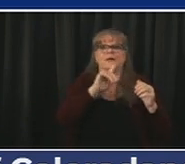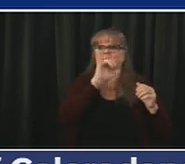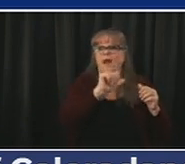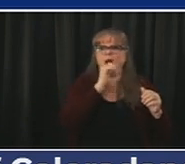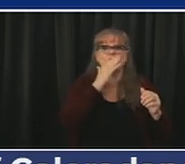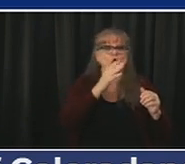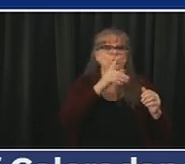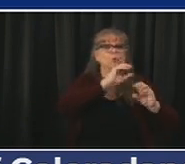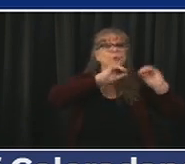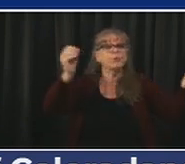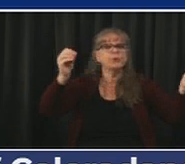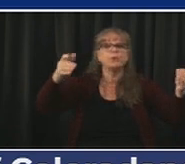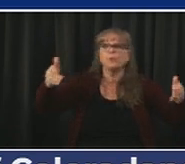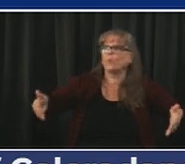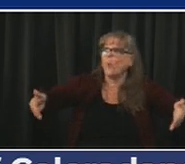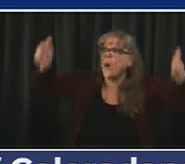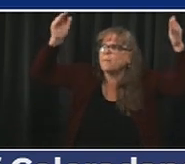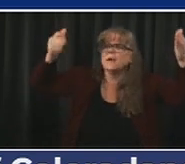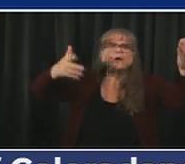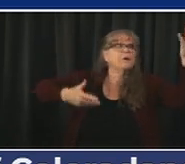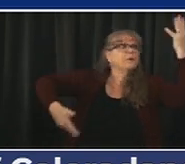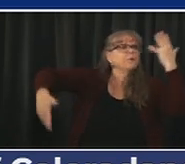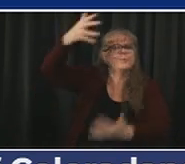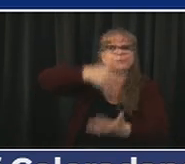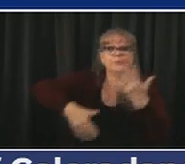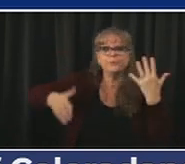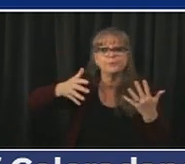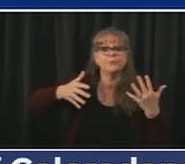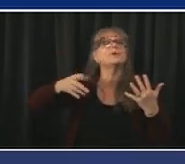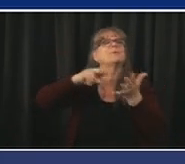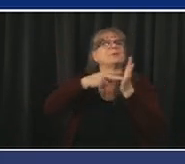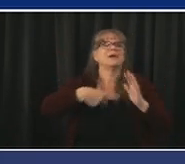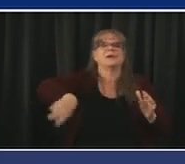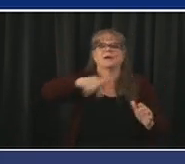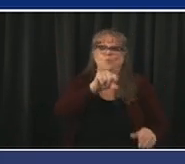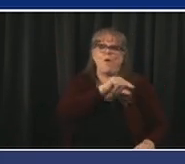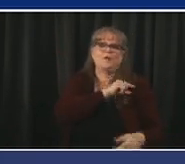this vaccine as rapidly as we can provide it. Next slide.